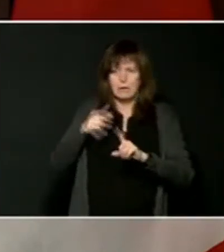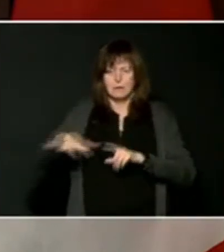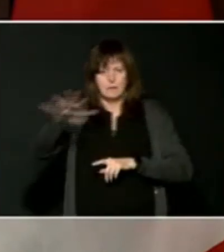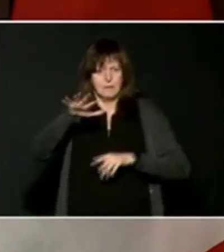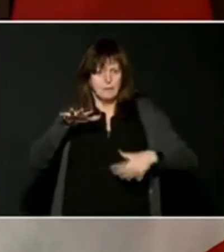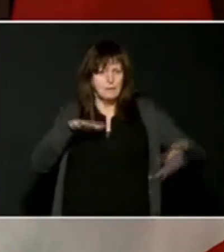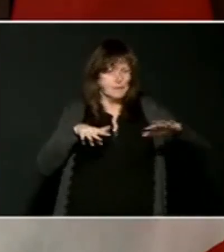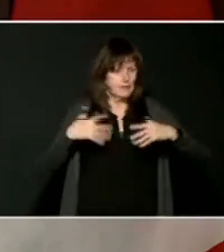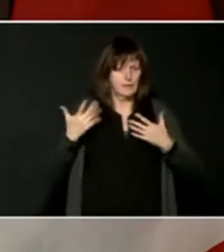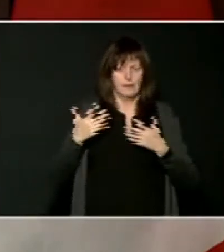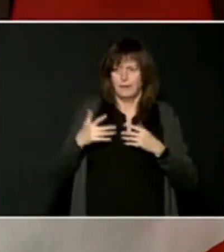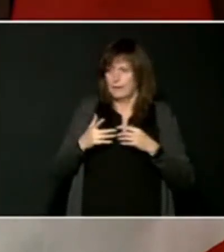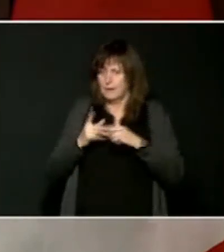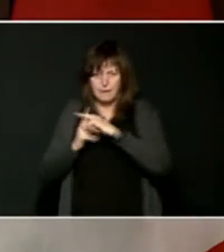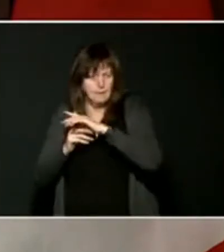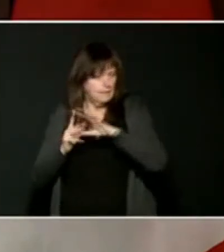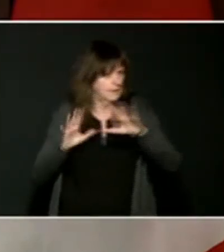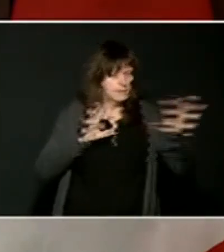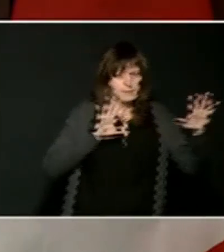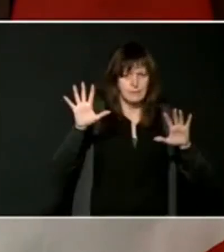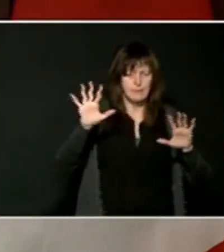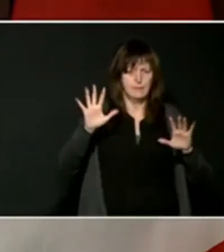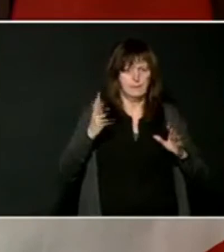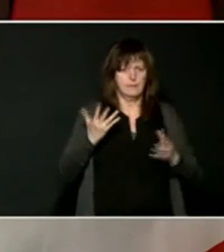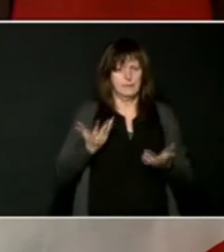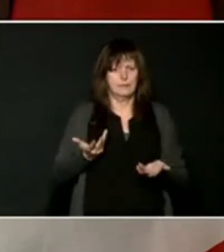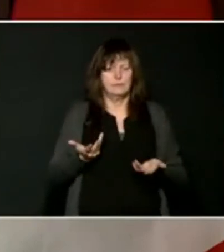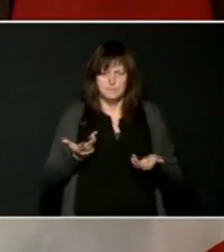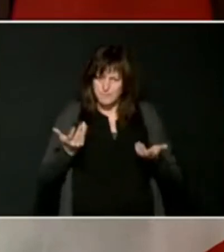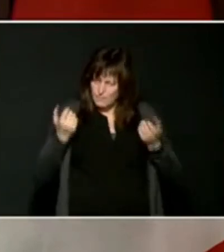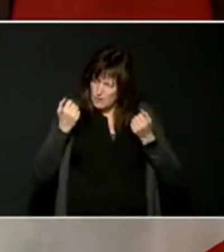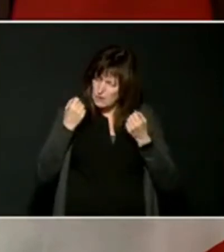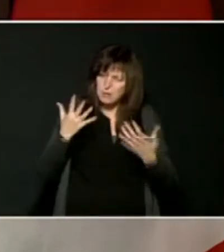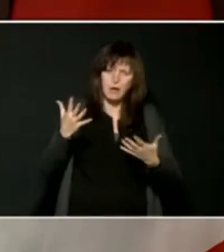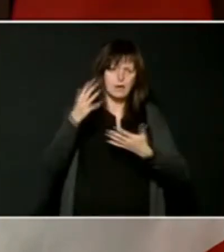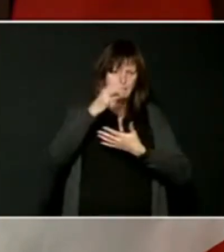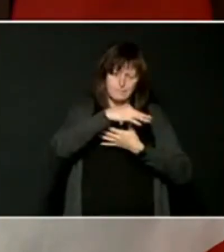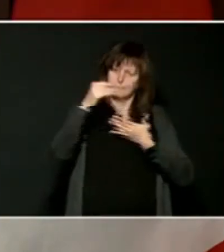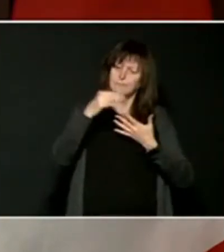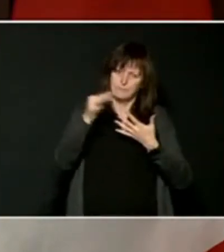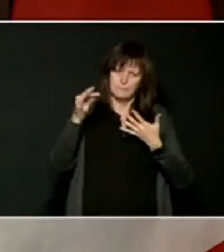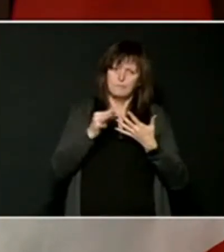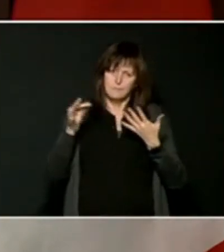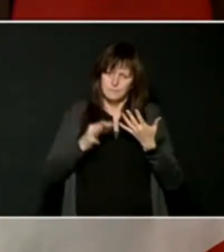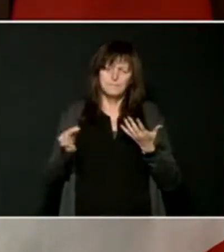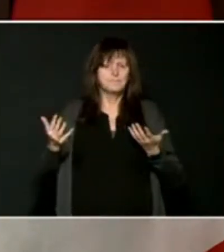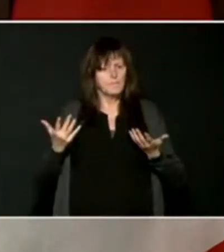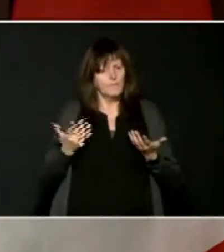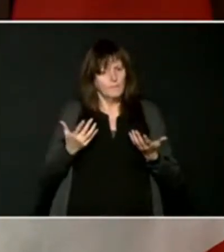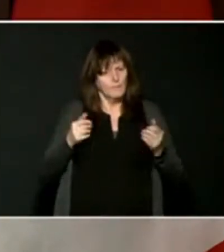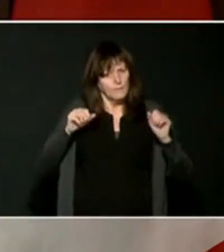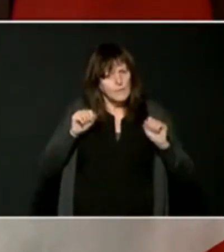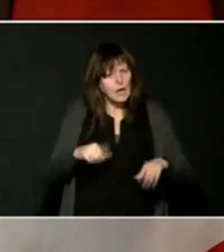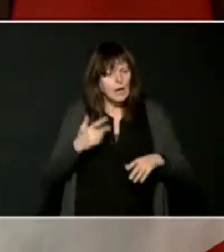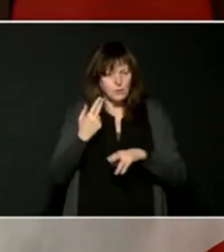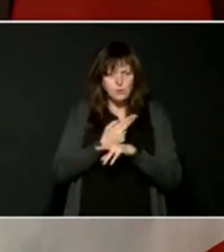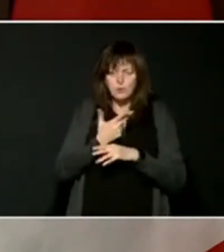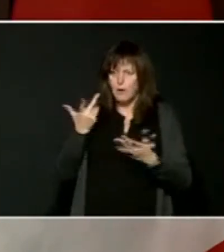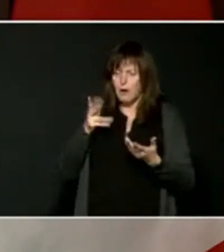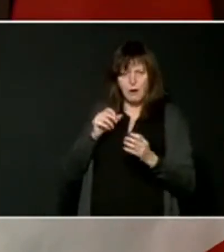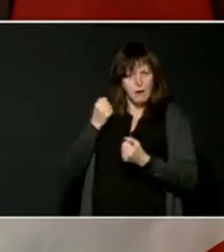health units, but there are options that we can use. Mobile clinics,